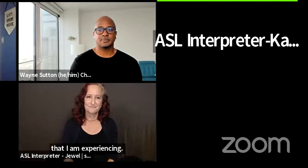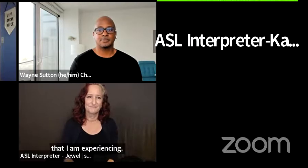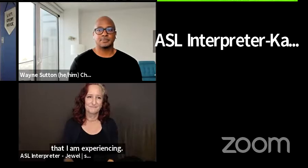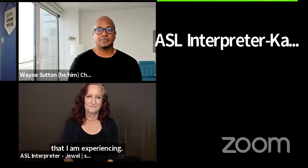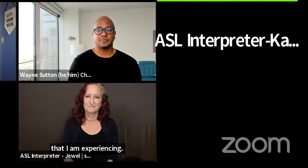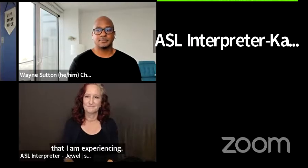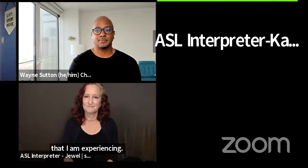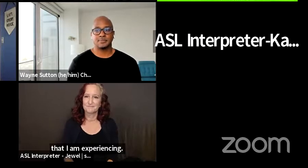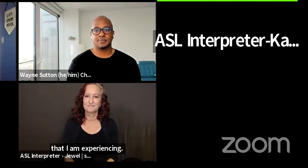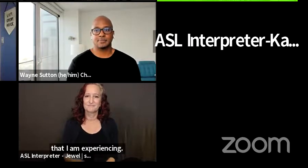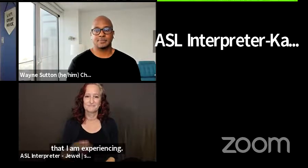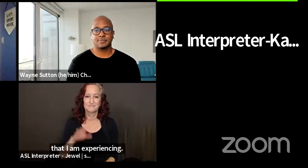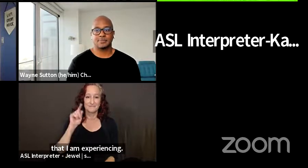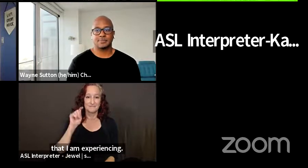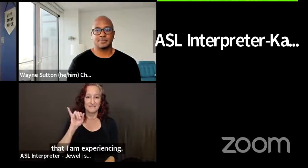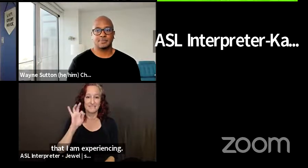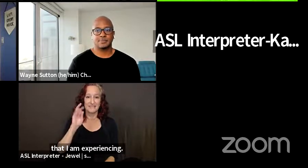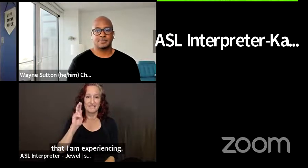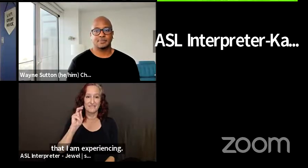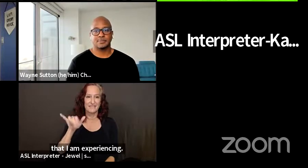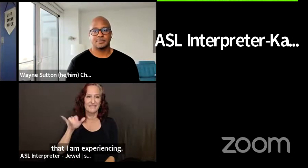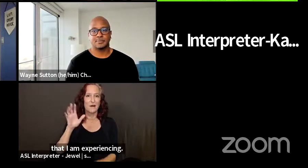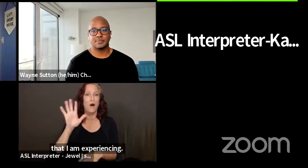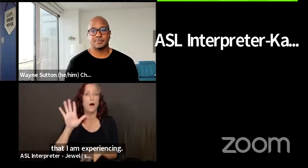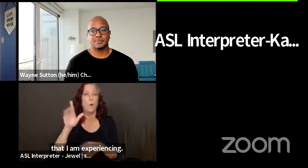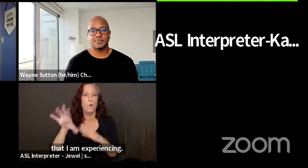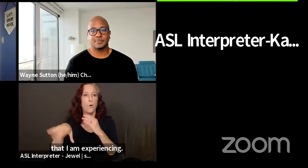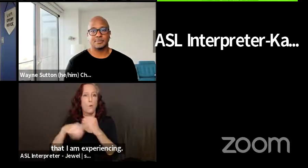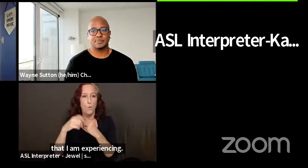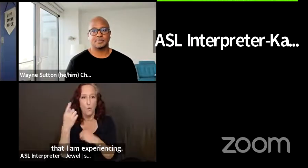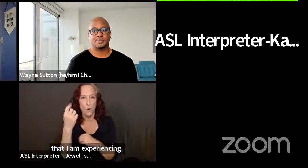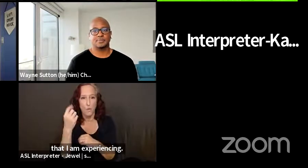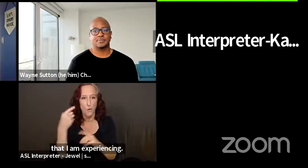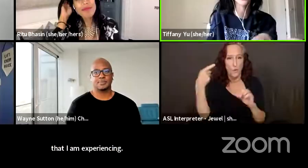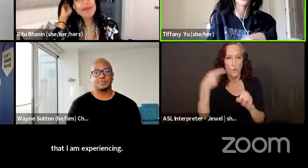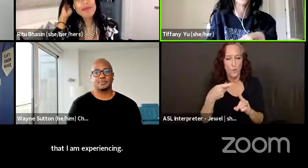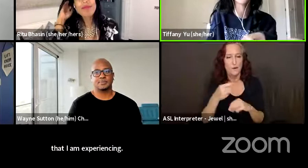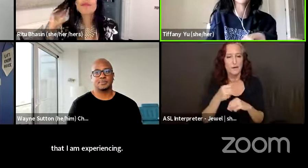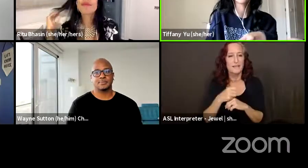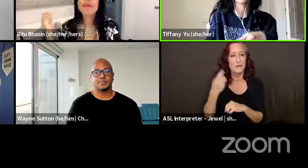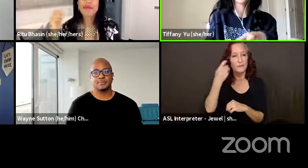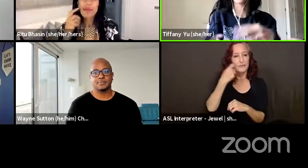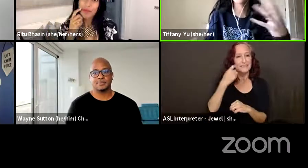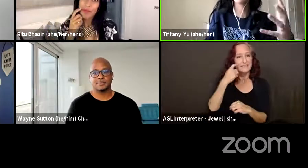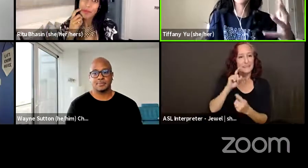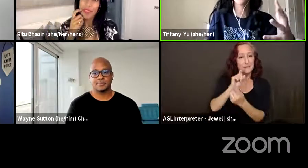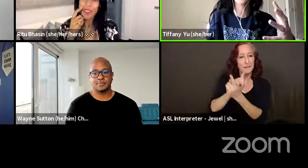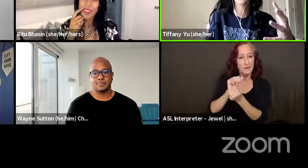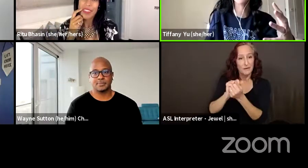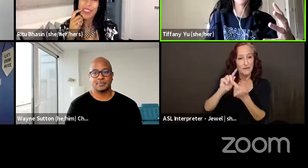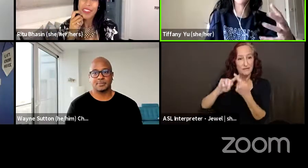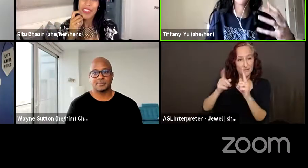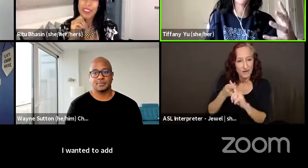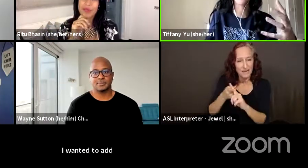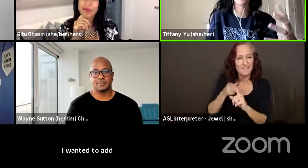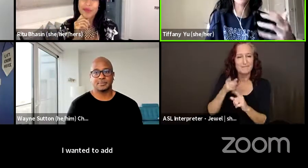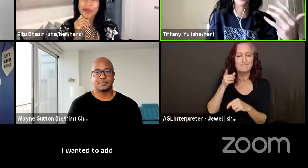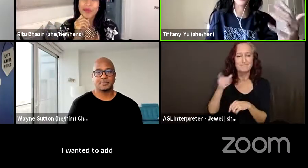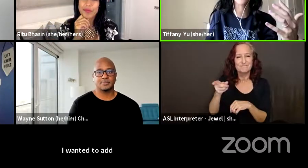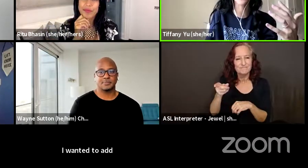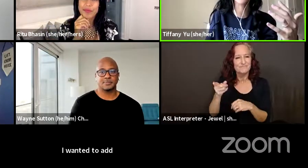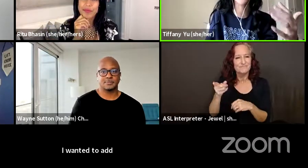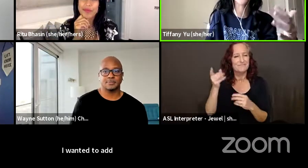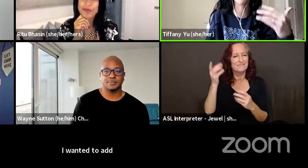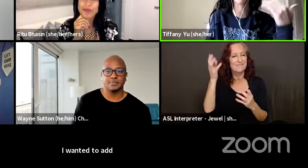And I wanted to add one last point on that, which is I recently met up with a friend who, was having a hard time kind of thinking about